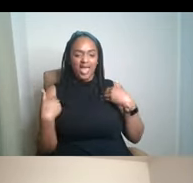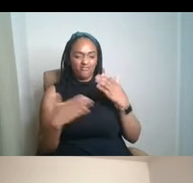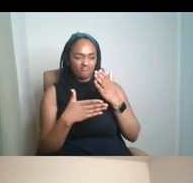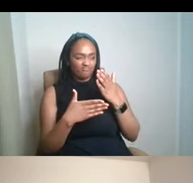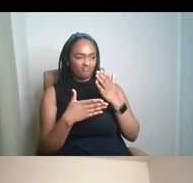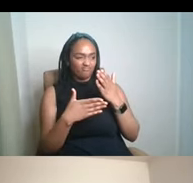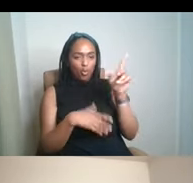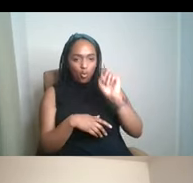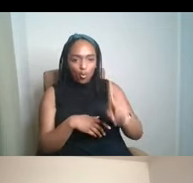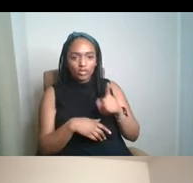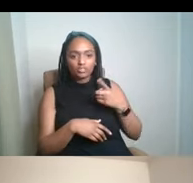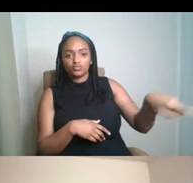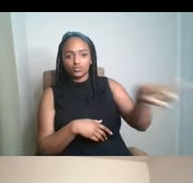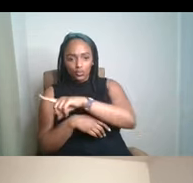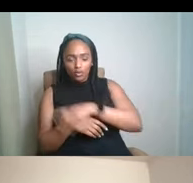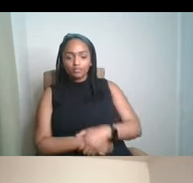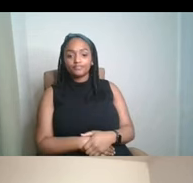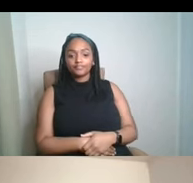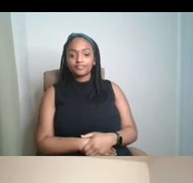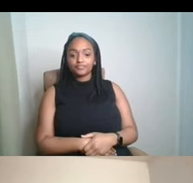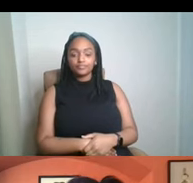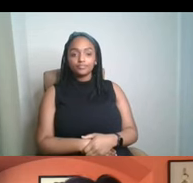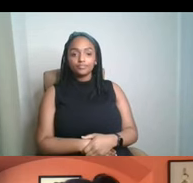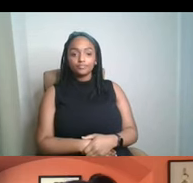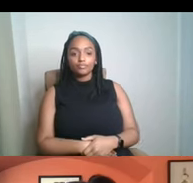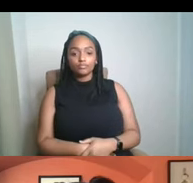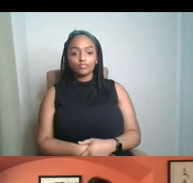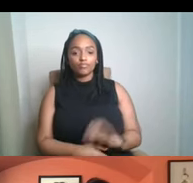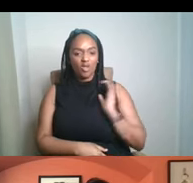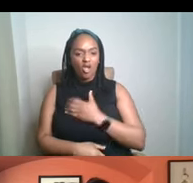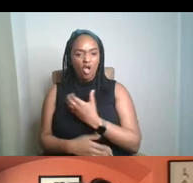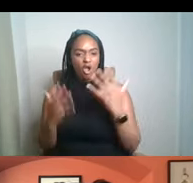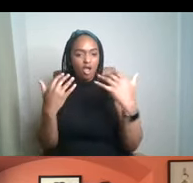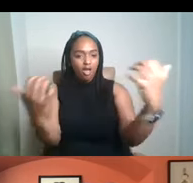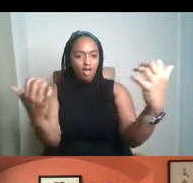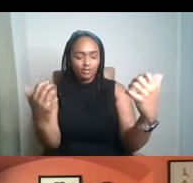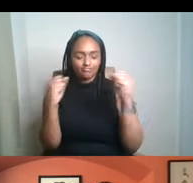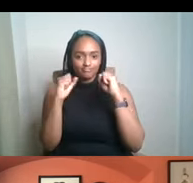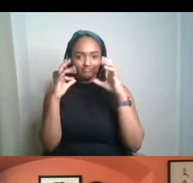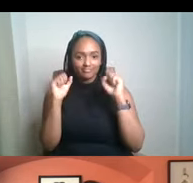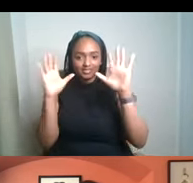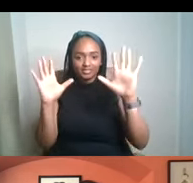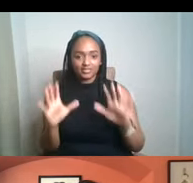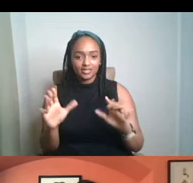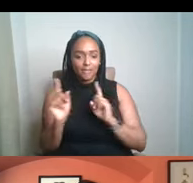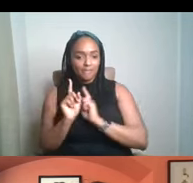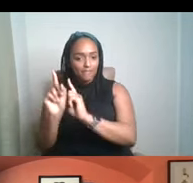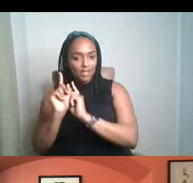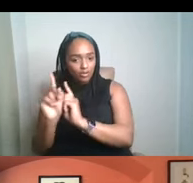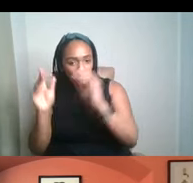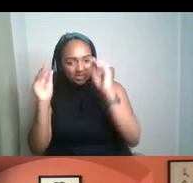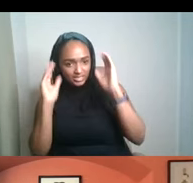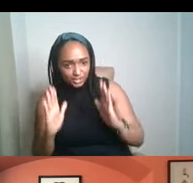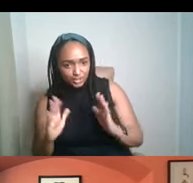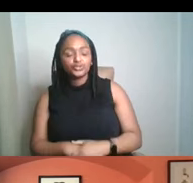And just to have everybody ask, because our audience is amazing, teaching artists, mentor artists. So I'd love for each